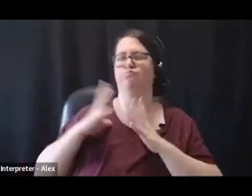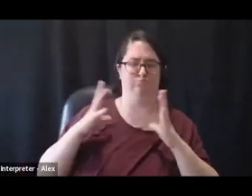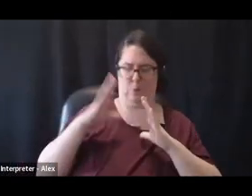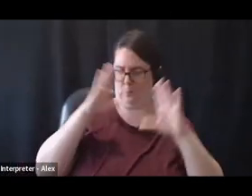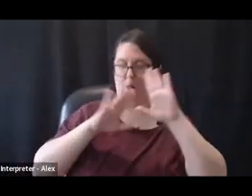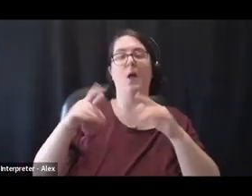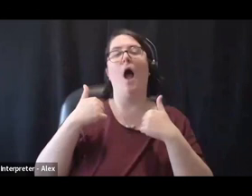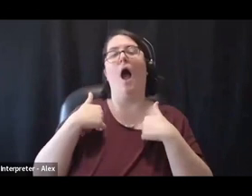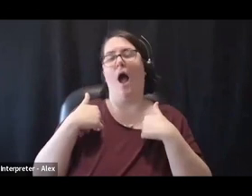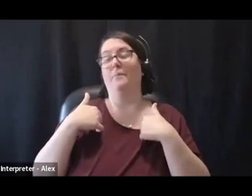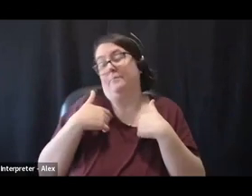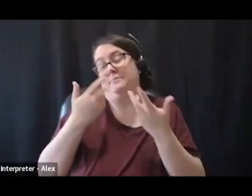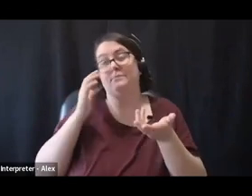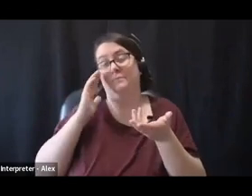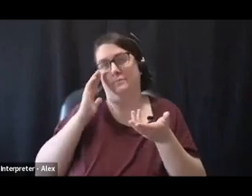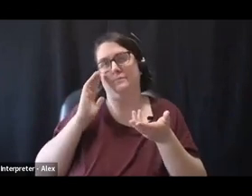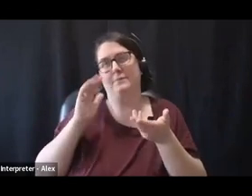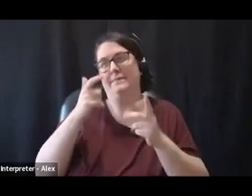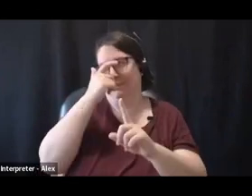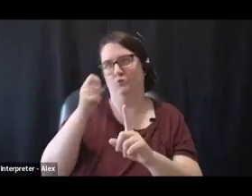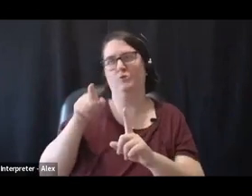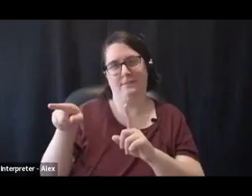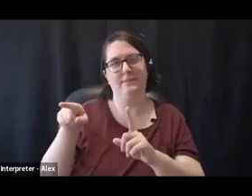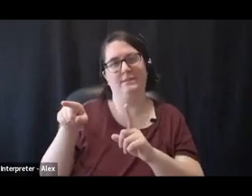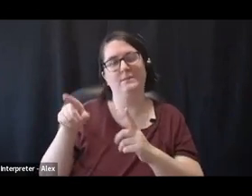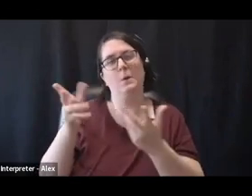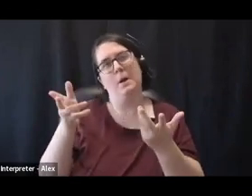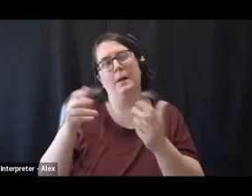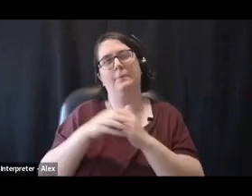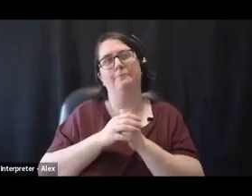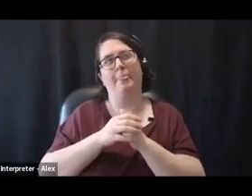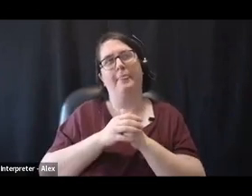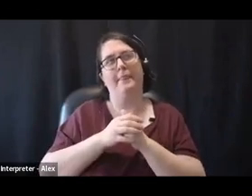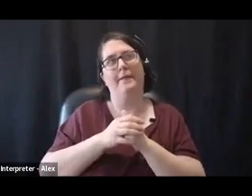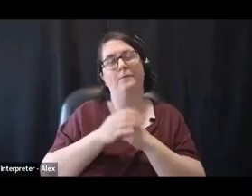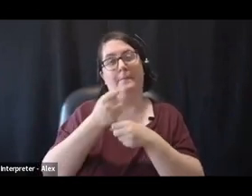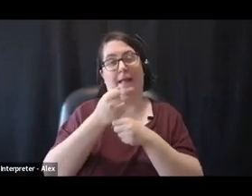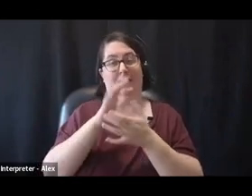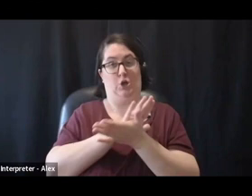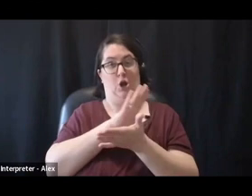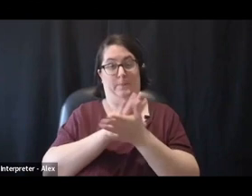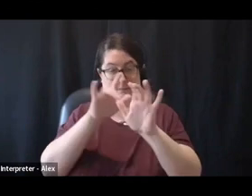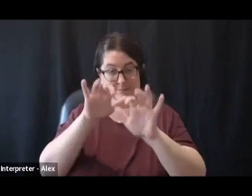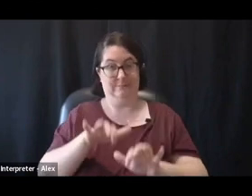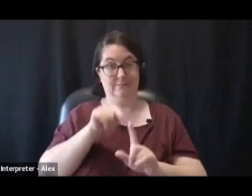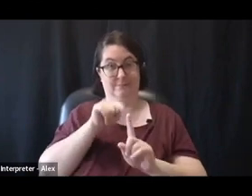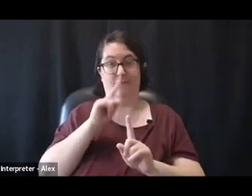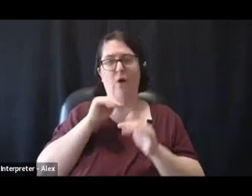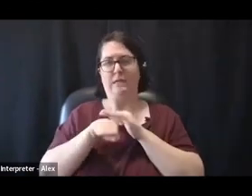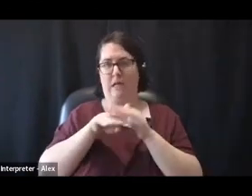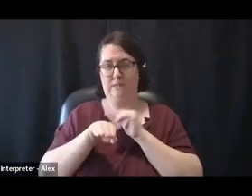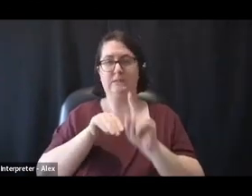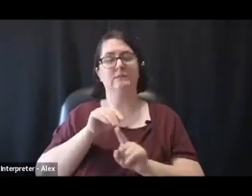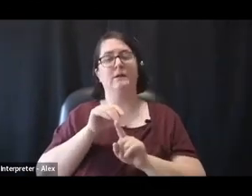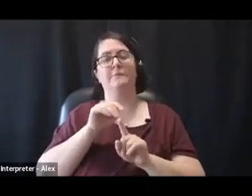Don't worry. I'm just discussing. Yeah, I think that's interesting how perhaps when you create an access document like the one you